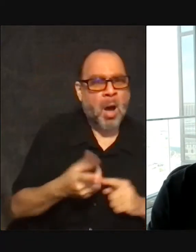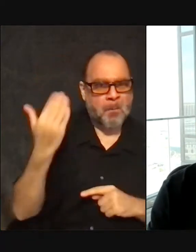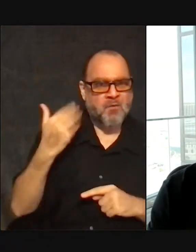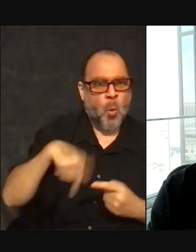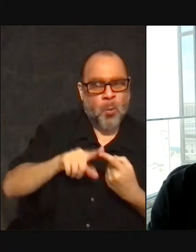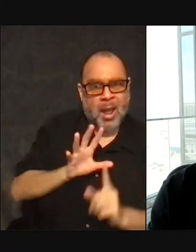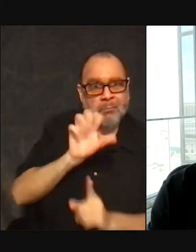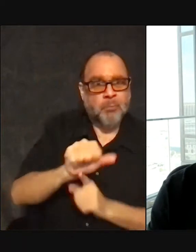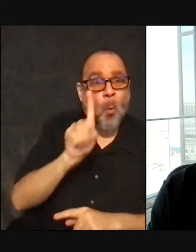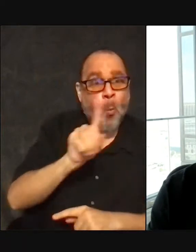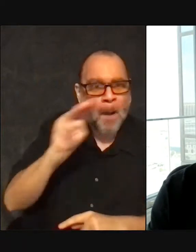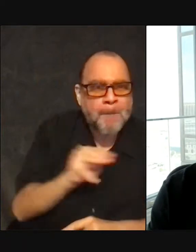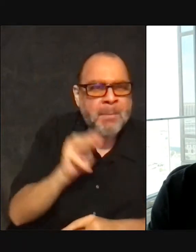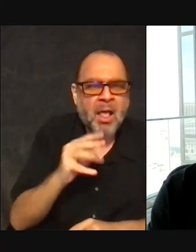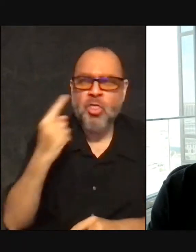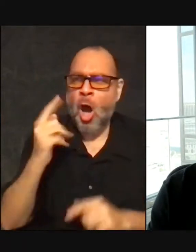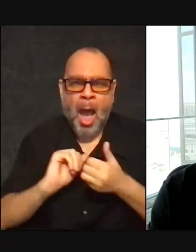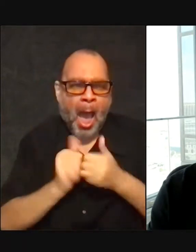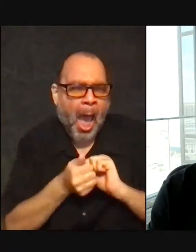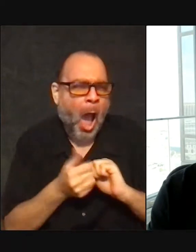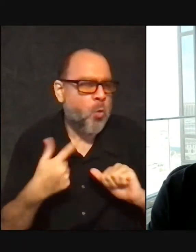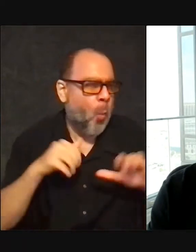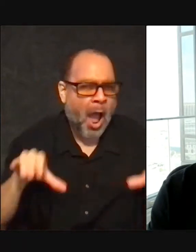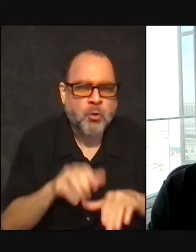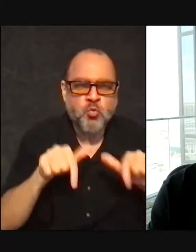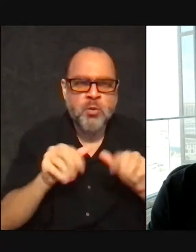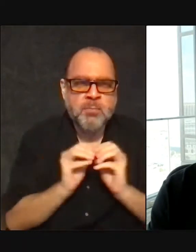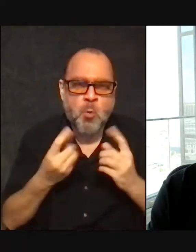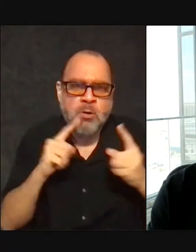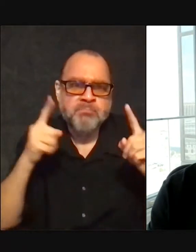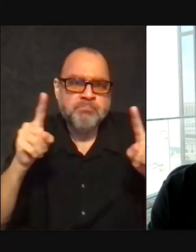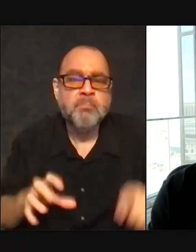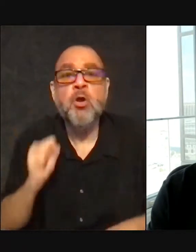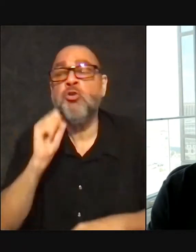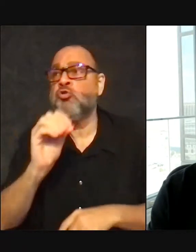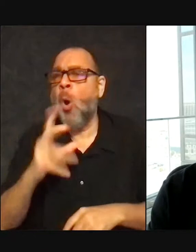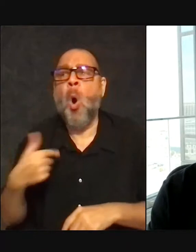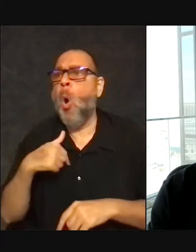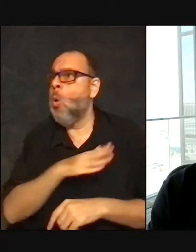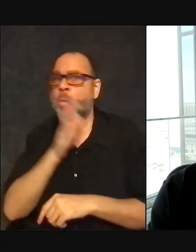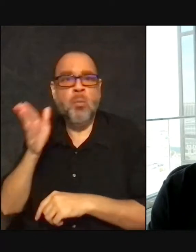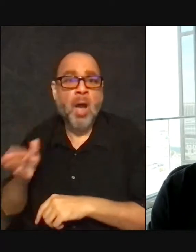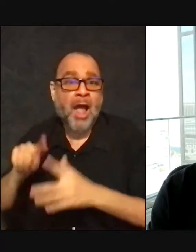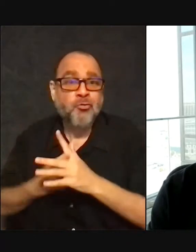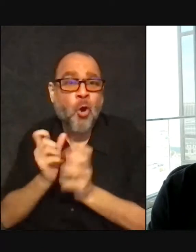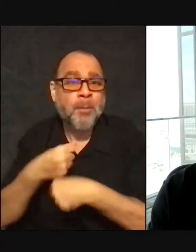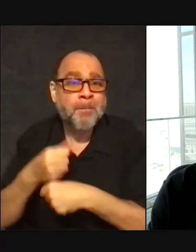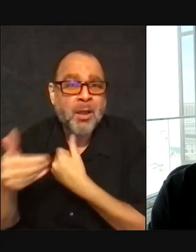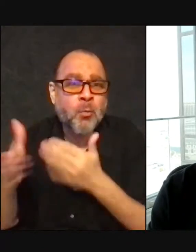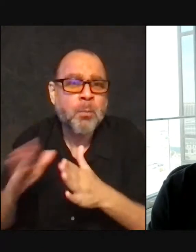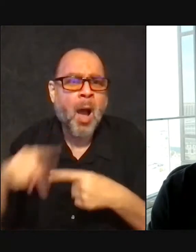I started getting really intentional about producing rooms that were about the creator economy in Kuwait and Dubai and Stockholm.